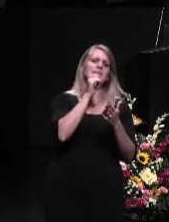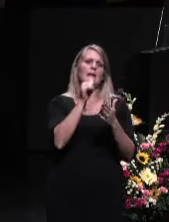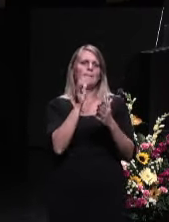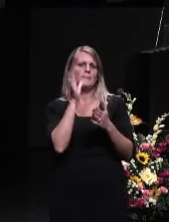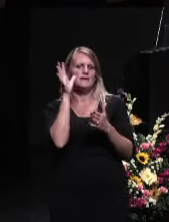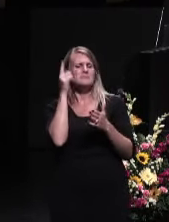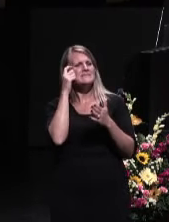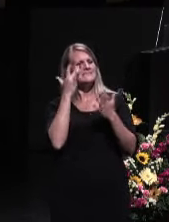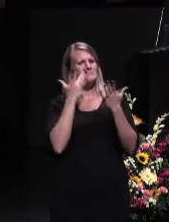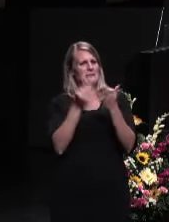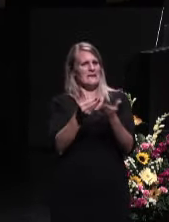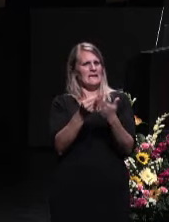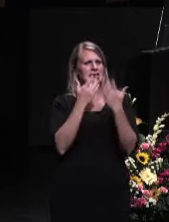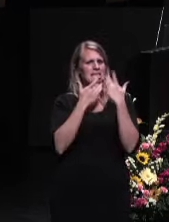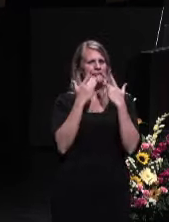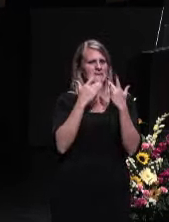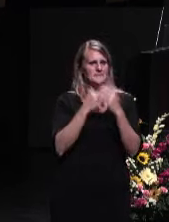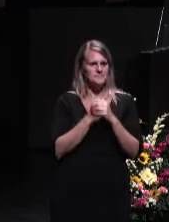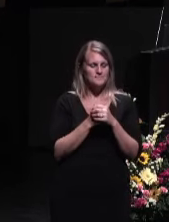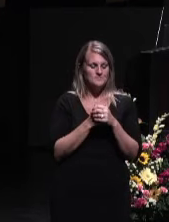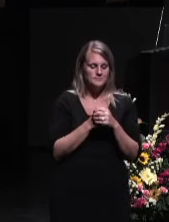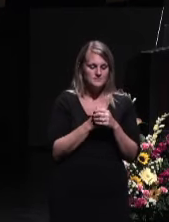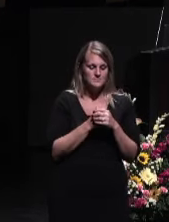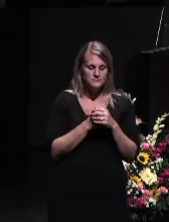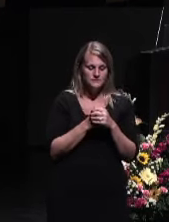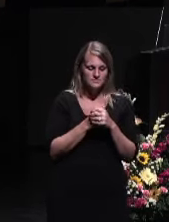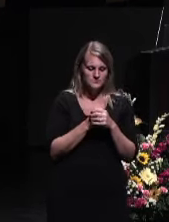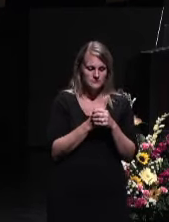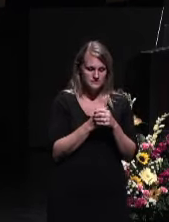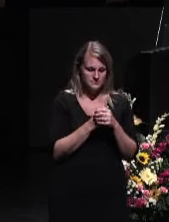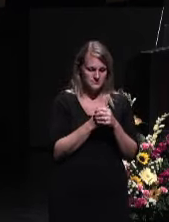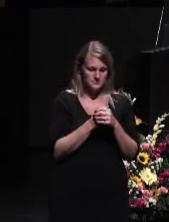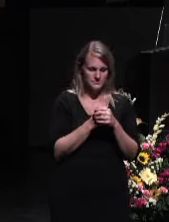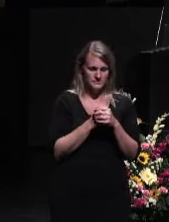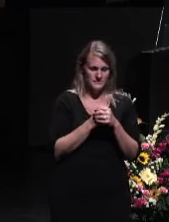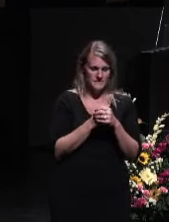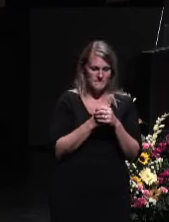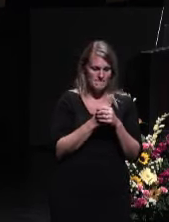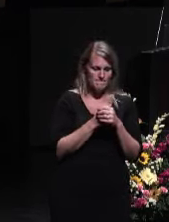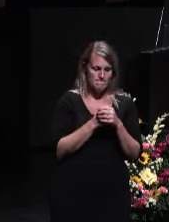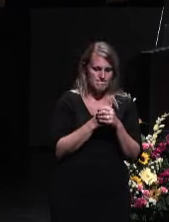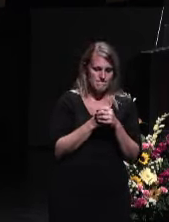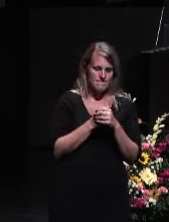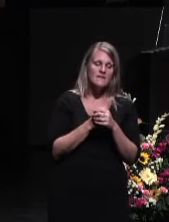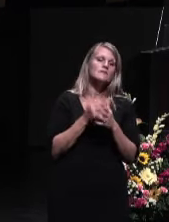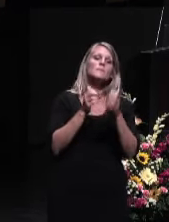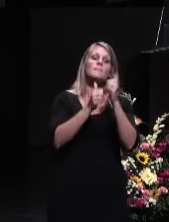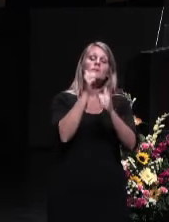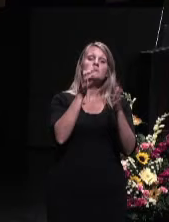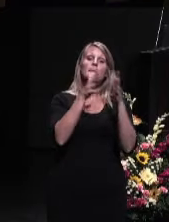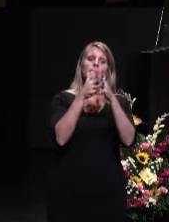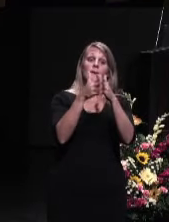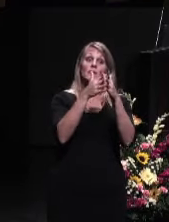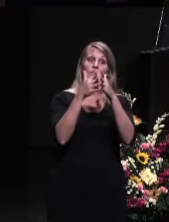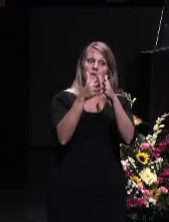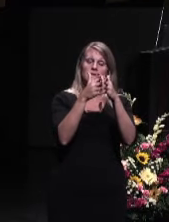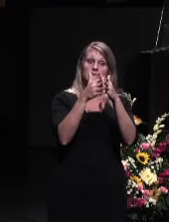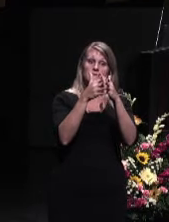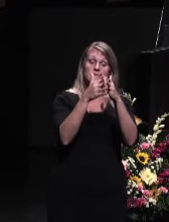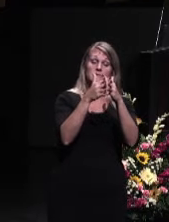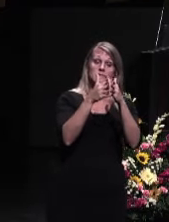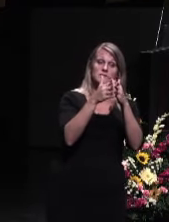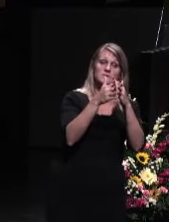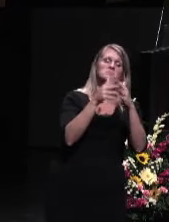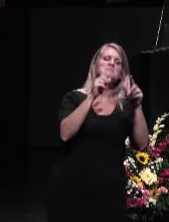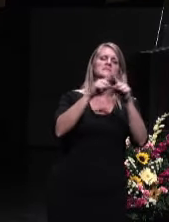Research Organization last year crossed a threshold. For the first time, a majority of Americans, and different parties have